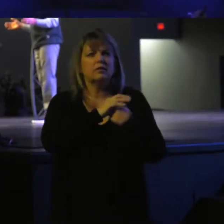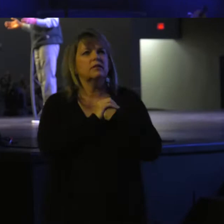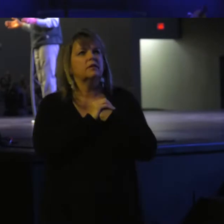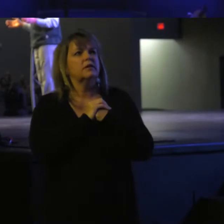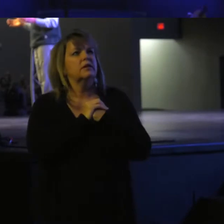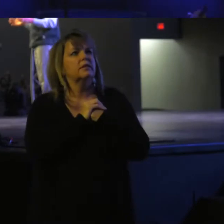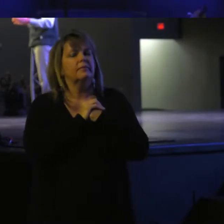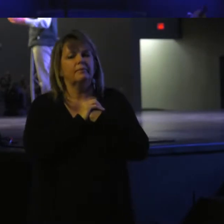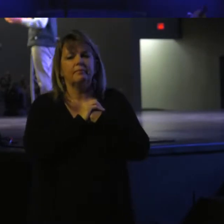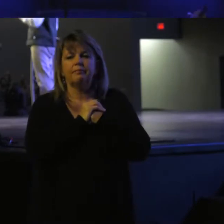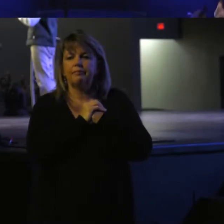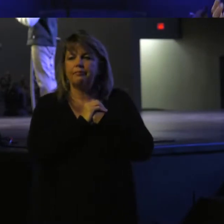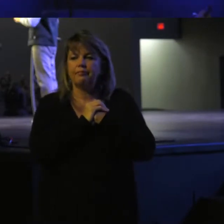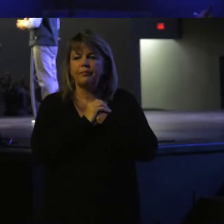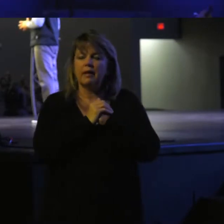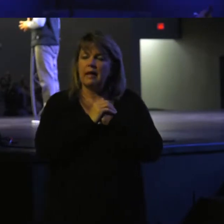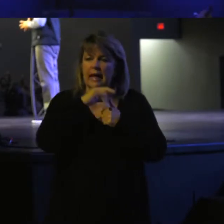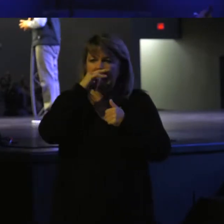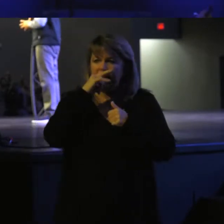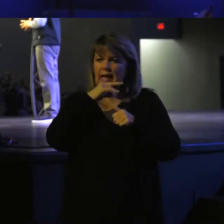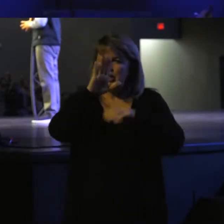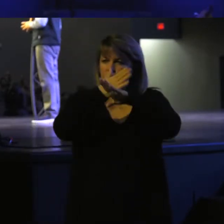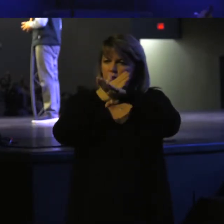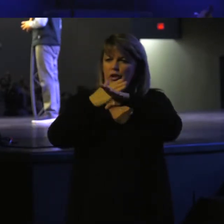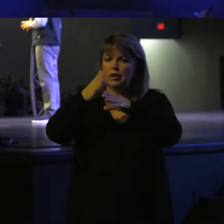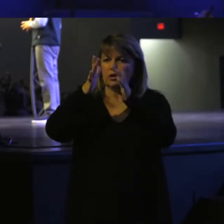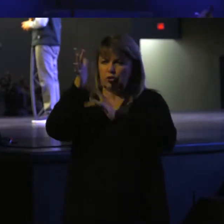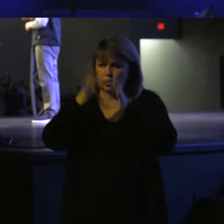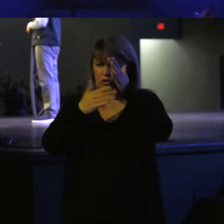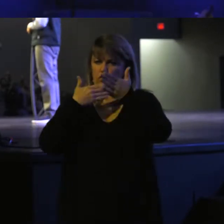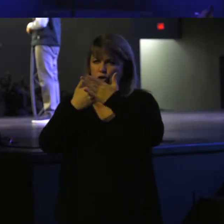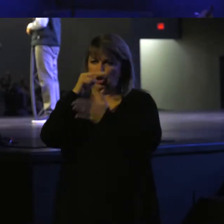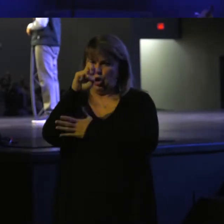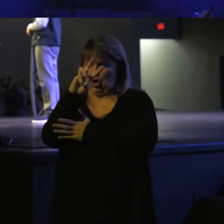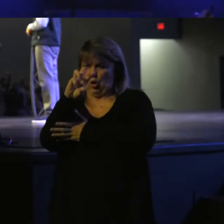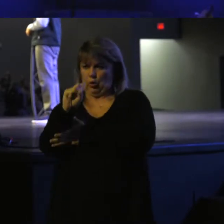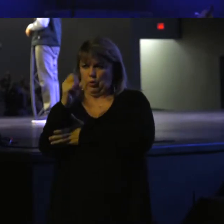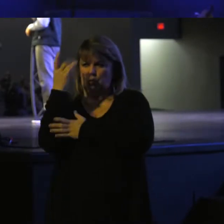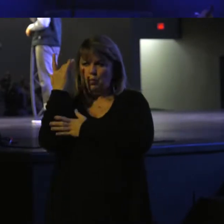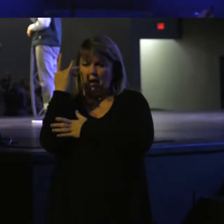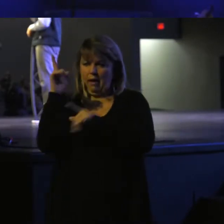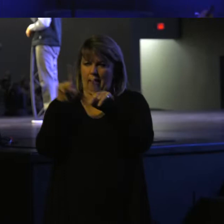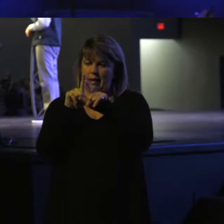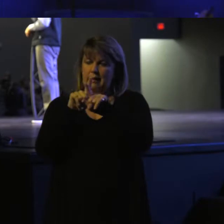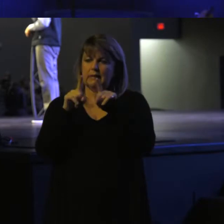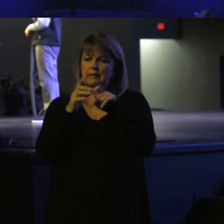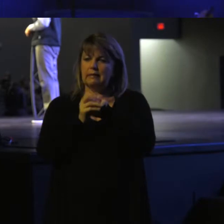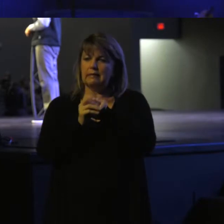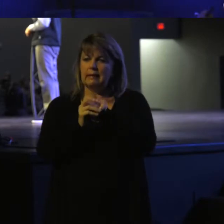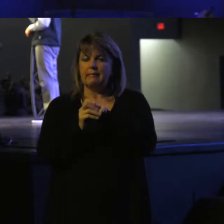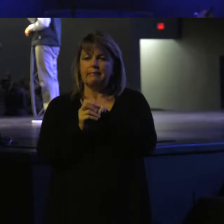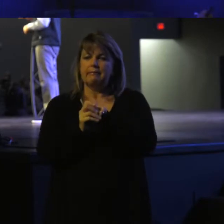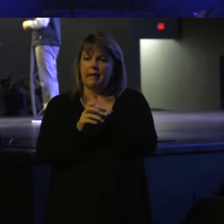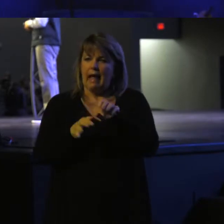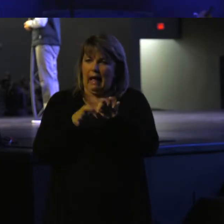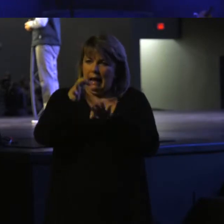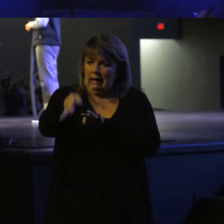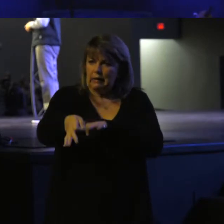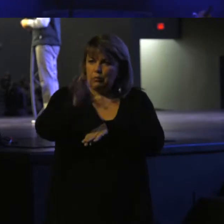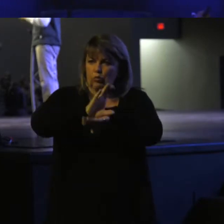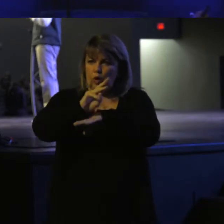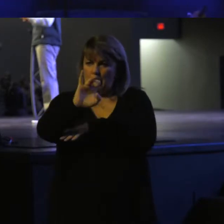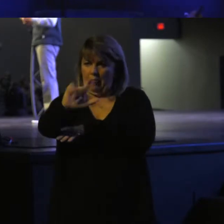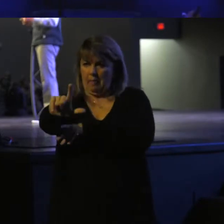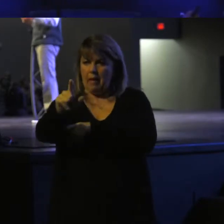kids who are sharing the good news of Jesus because as an extension of Church at the